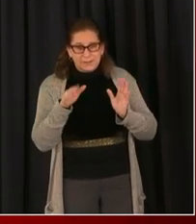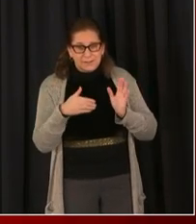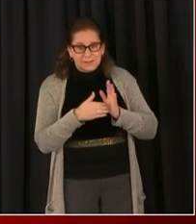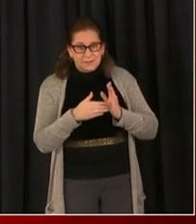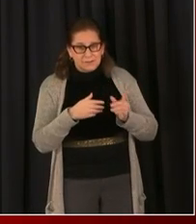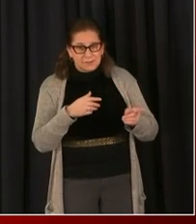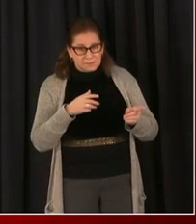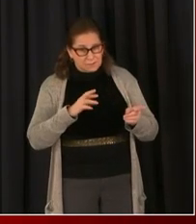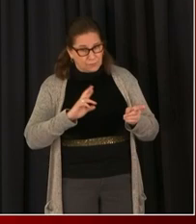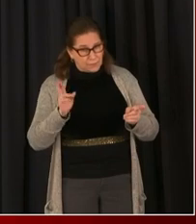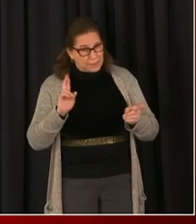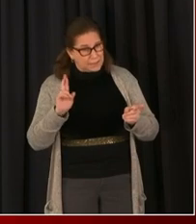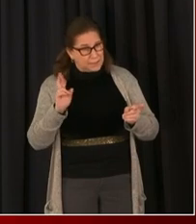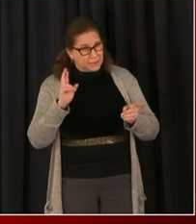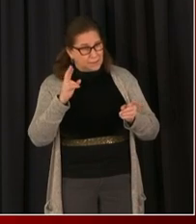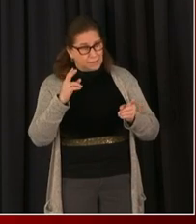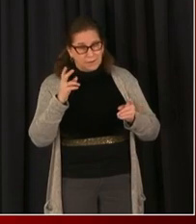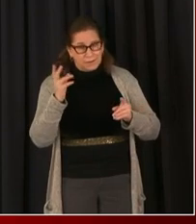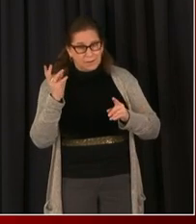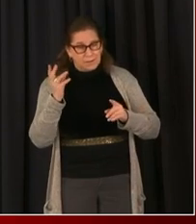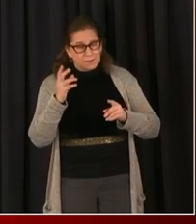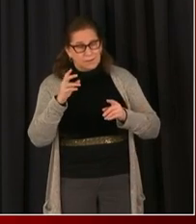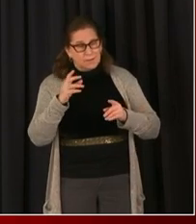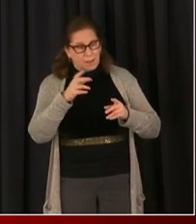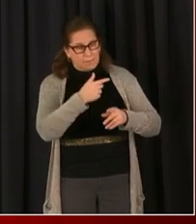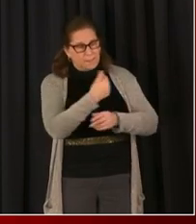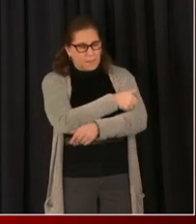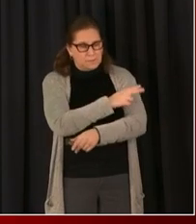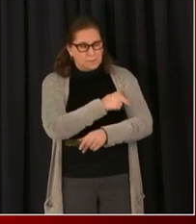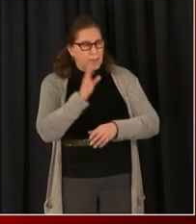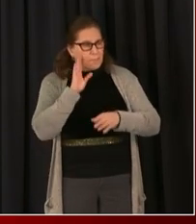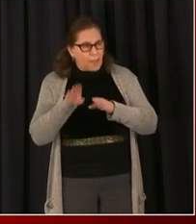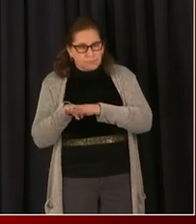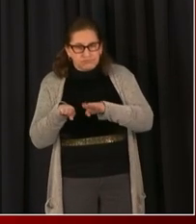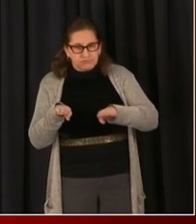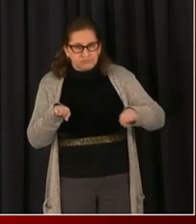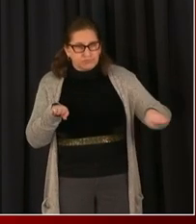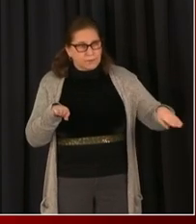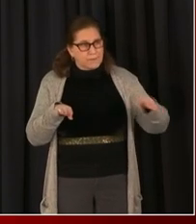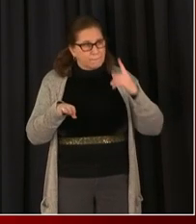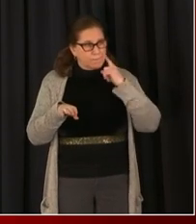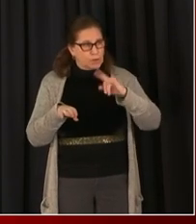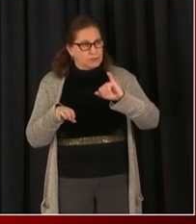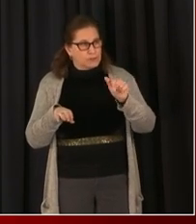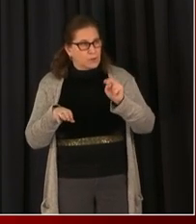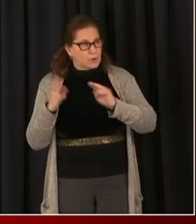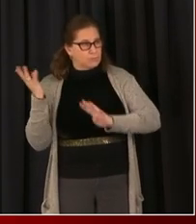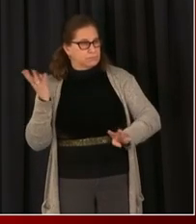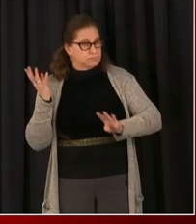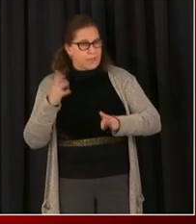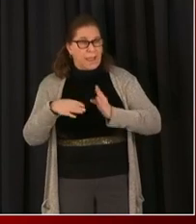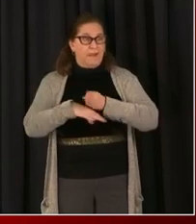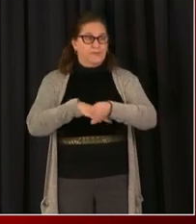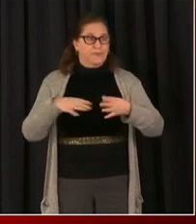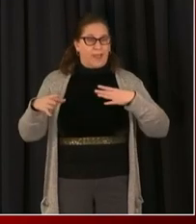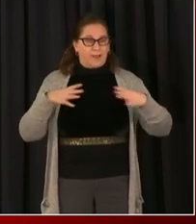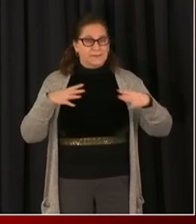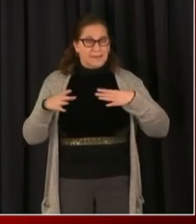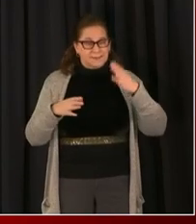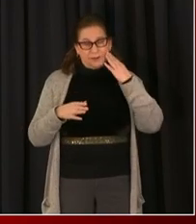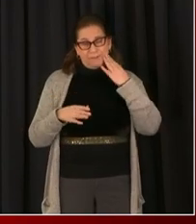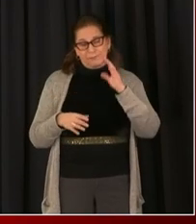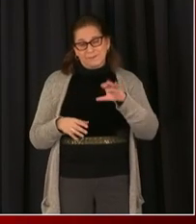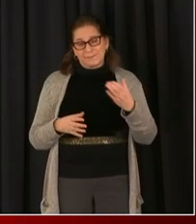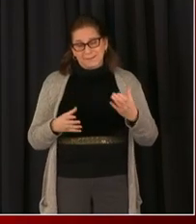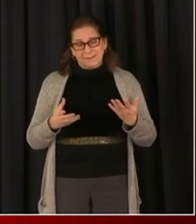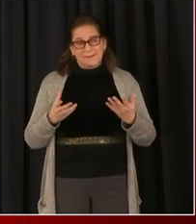made a considerable investment in making the convention center an alternate care facility, and Dr. Nesbitt and